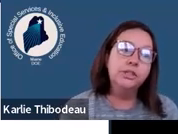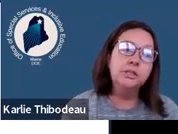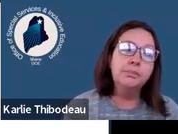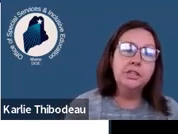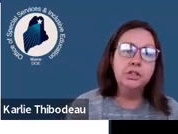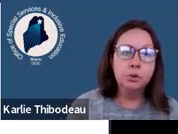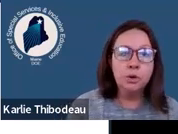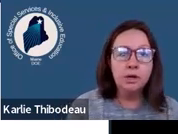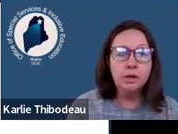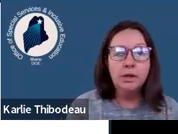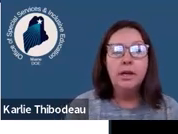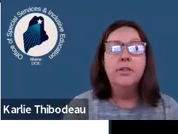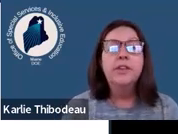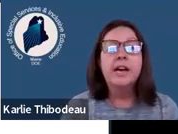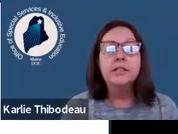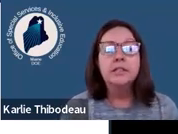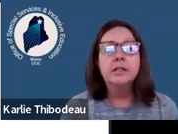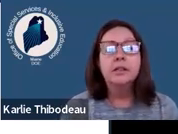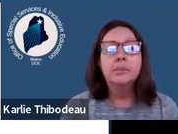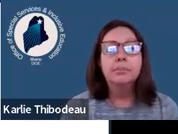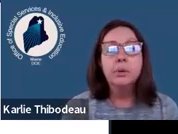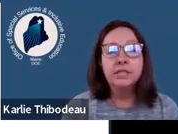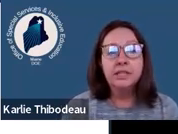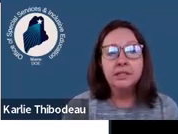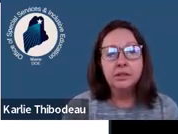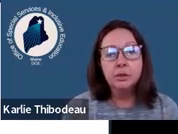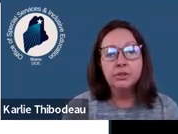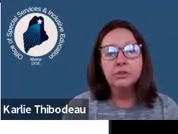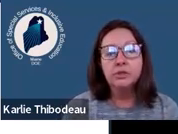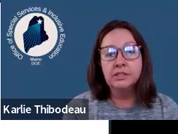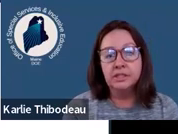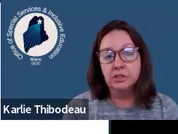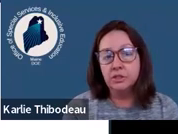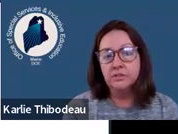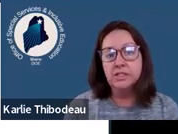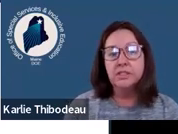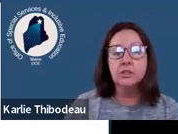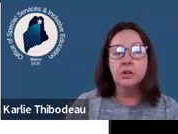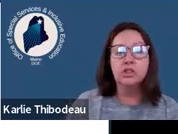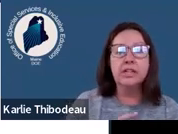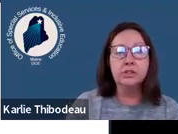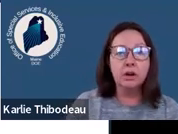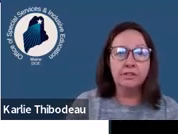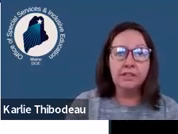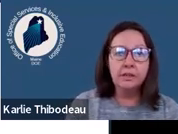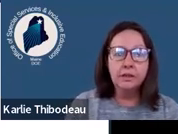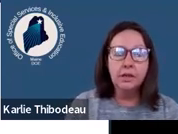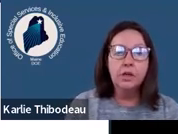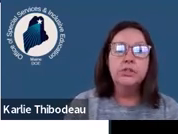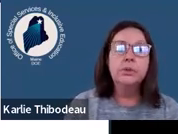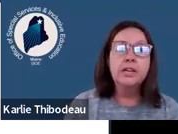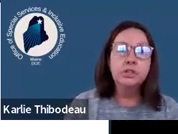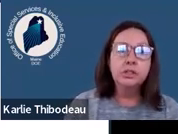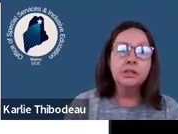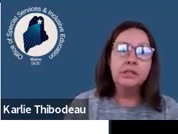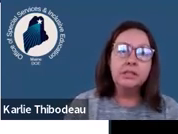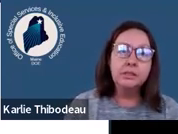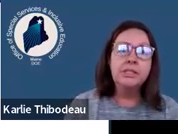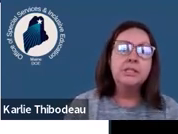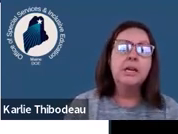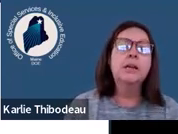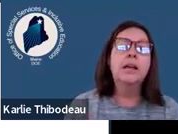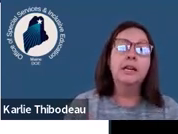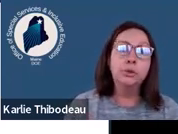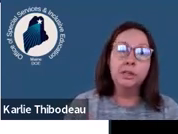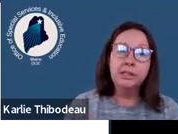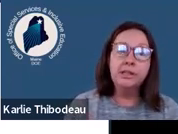We look to make sure that the post-secondary goals and transition services are checked off here. So that should at least